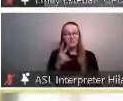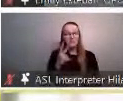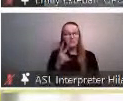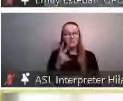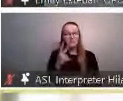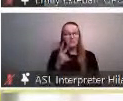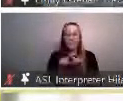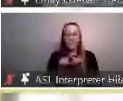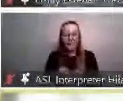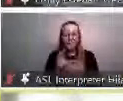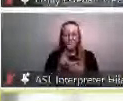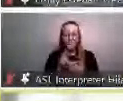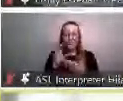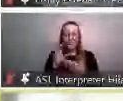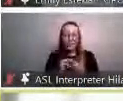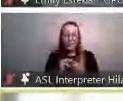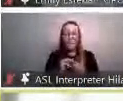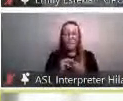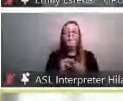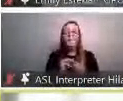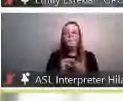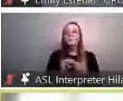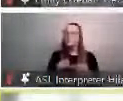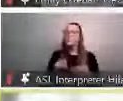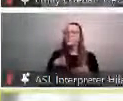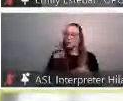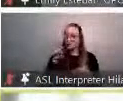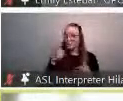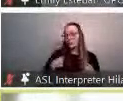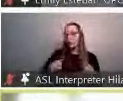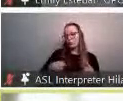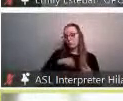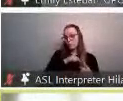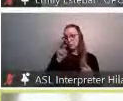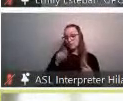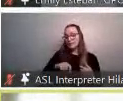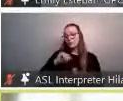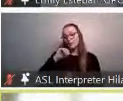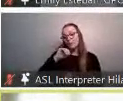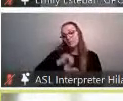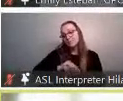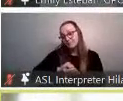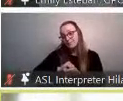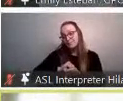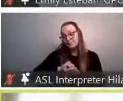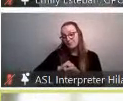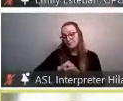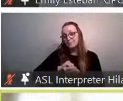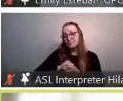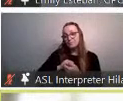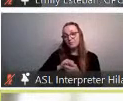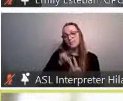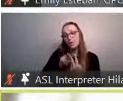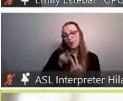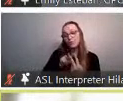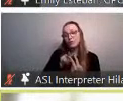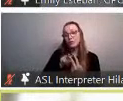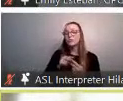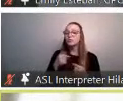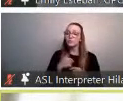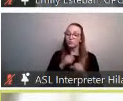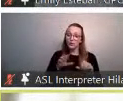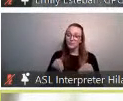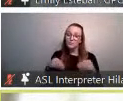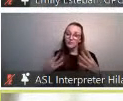to really be that partners to provide parents the information